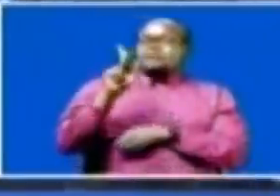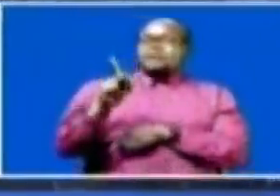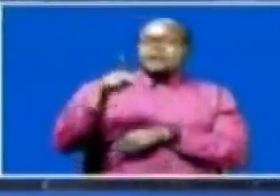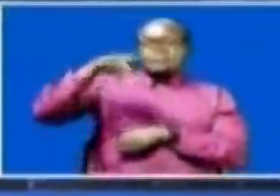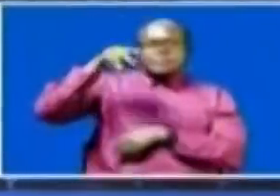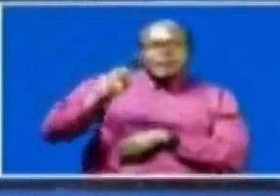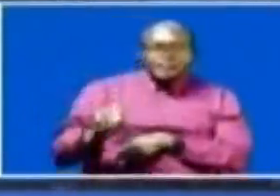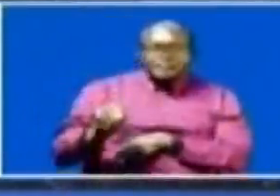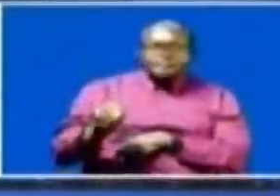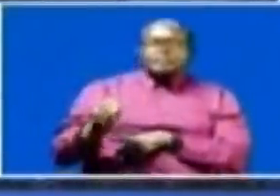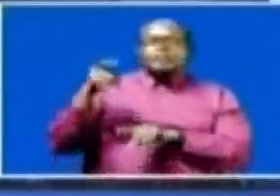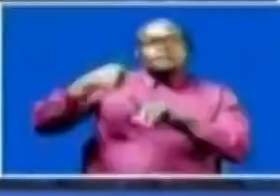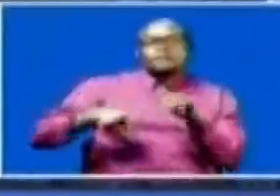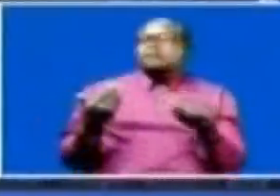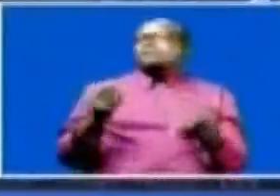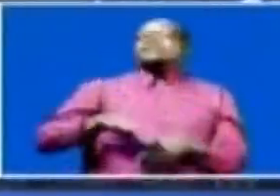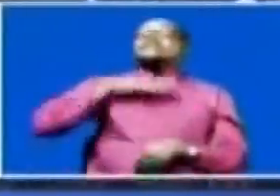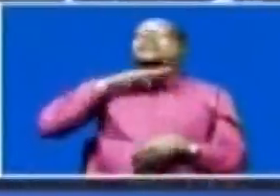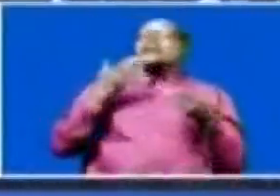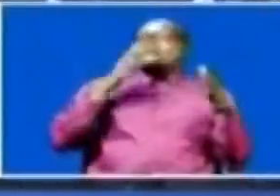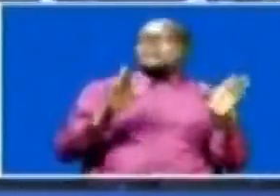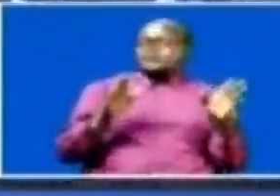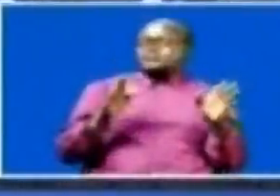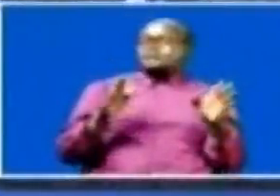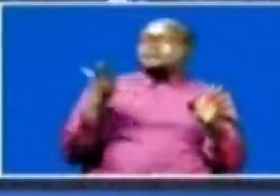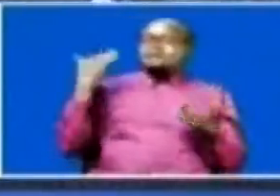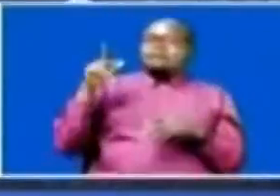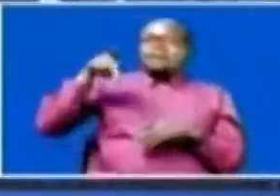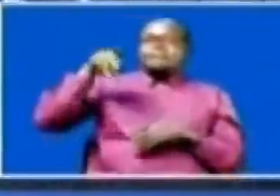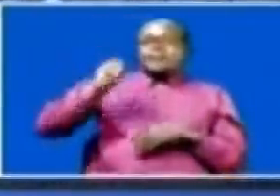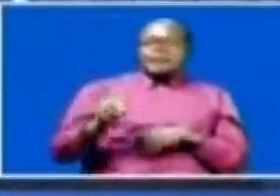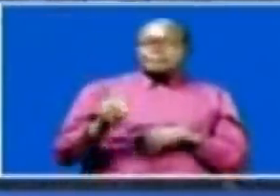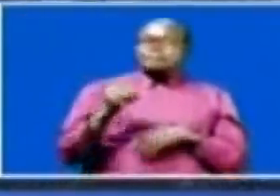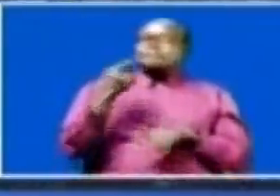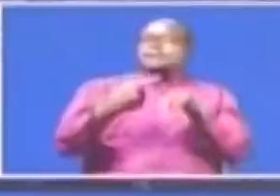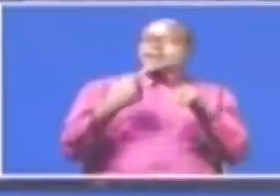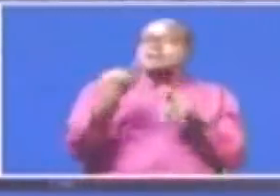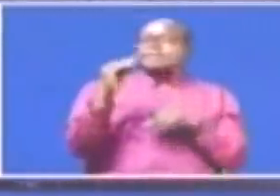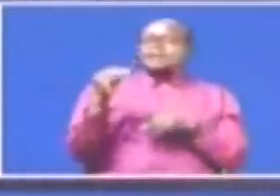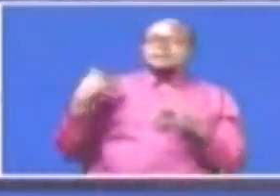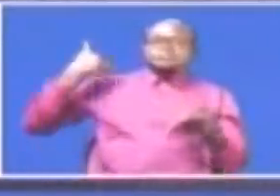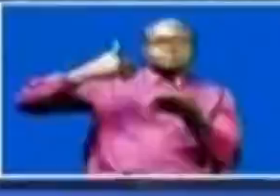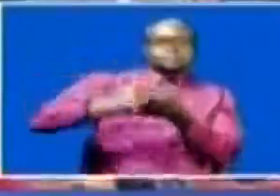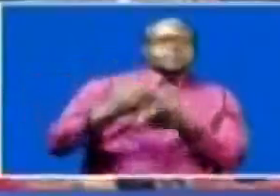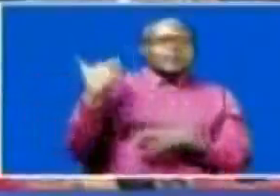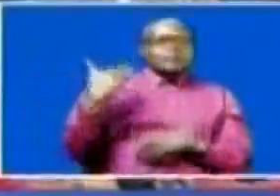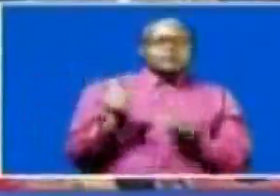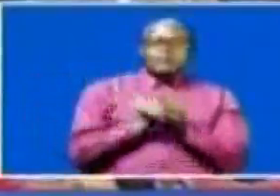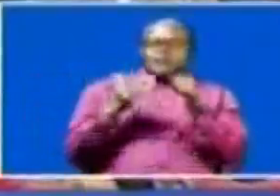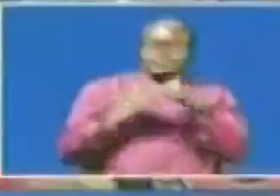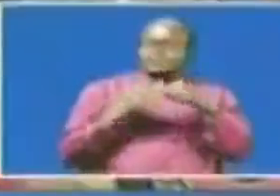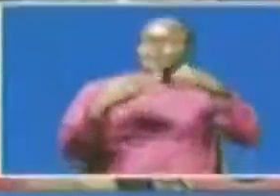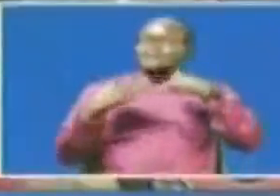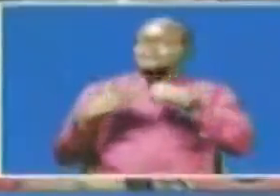Minister since the late Margaret Thatcher's visit 30 years ago in 1988. After